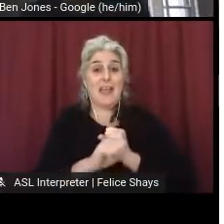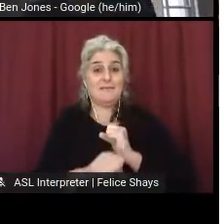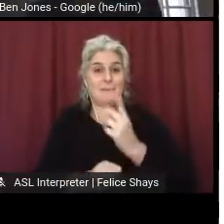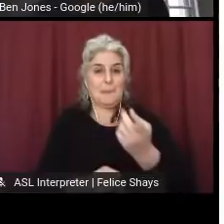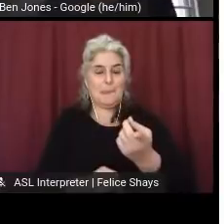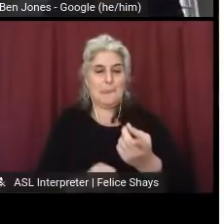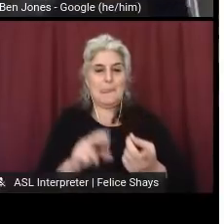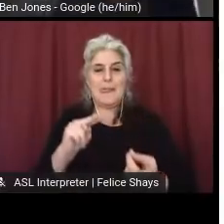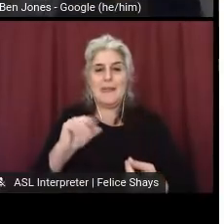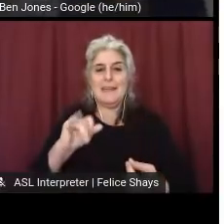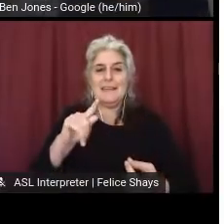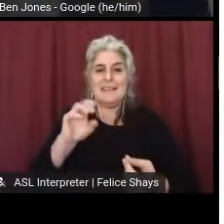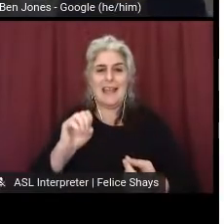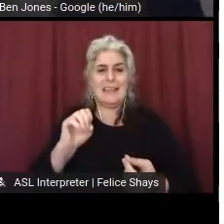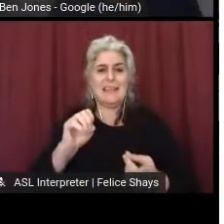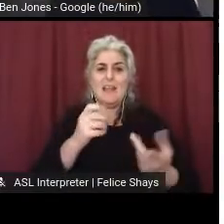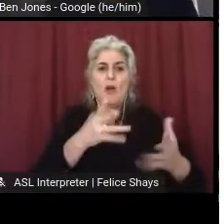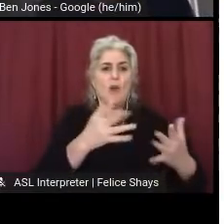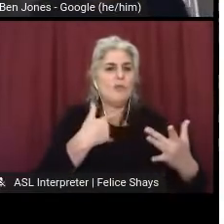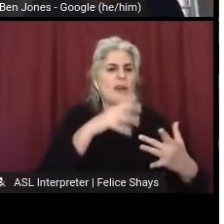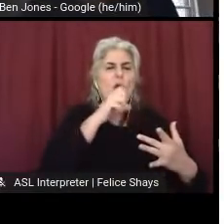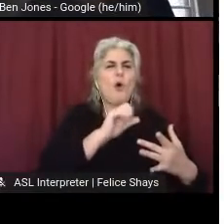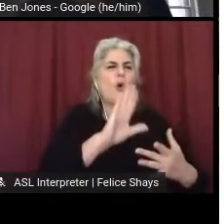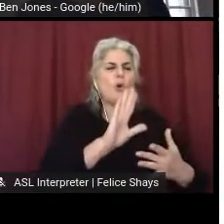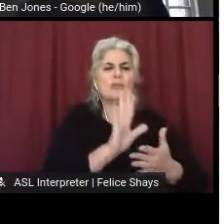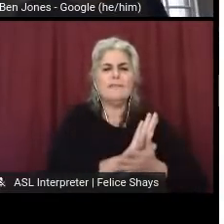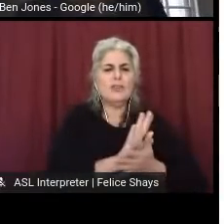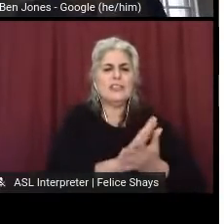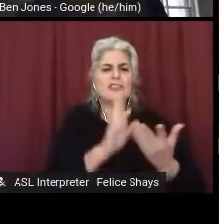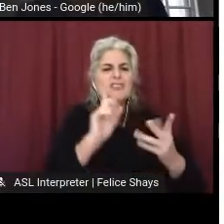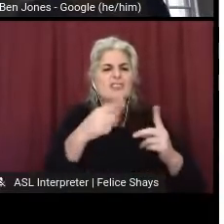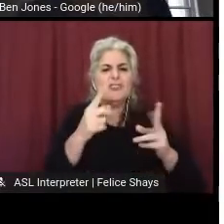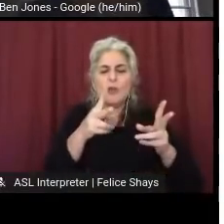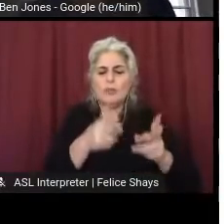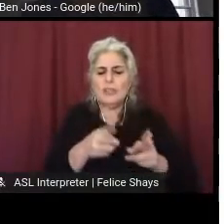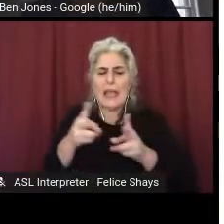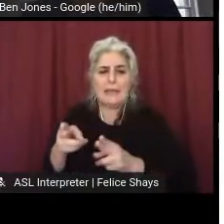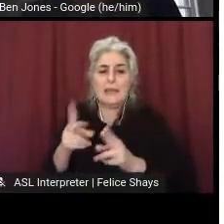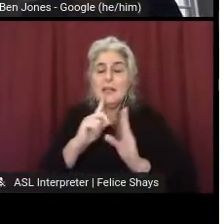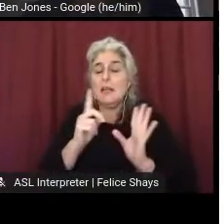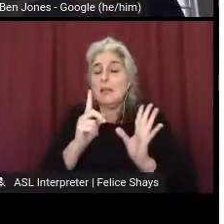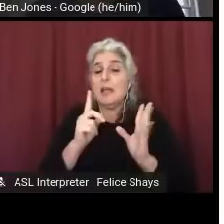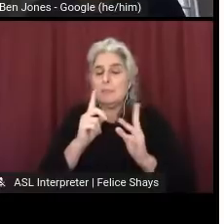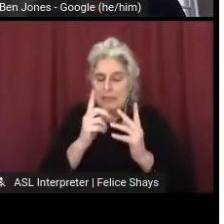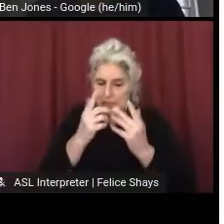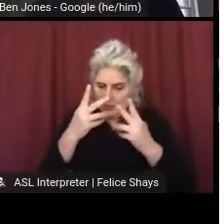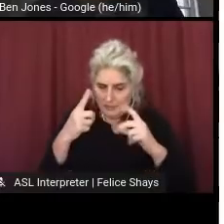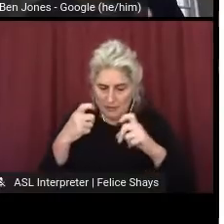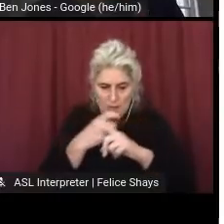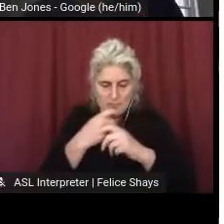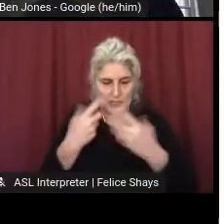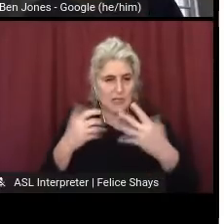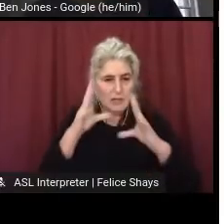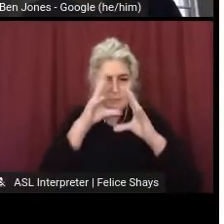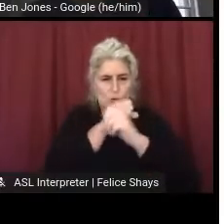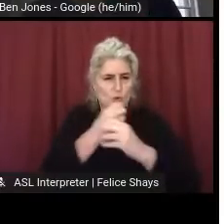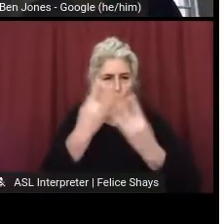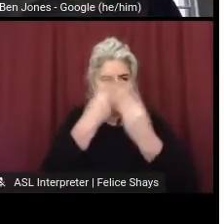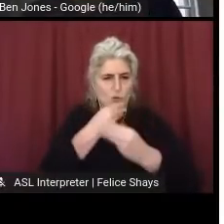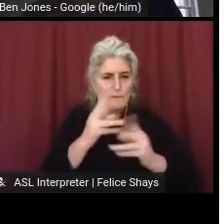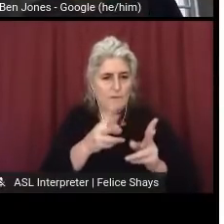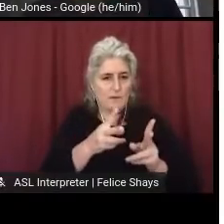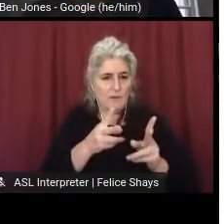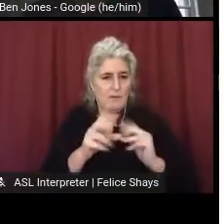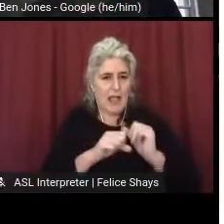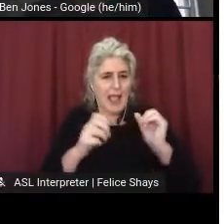which was done with all existing footage, right? This is just editing. It's a tremendous amount of editing. But when we saw this ad